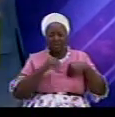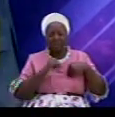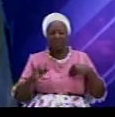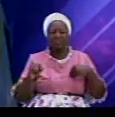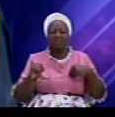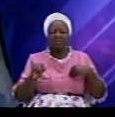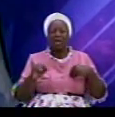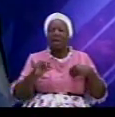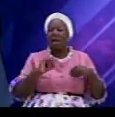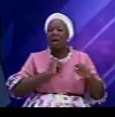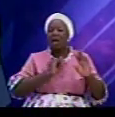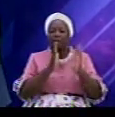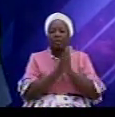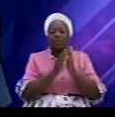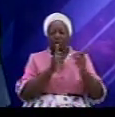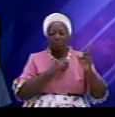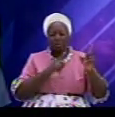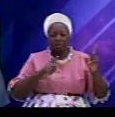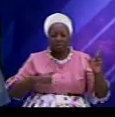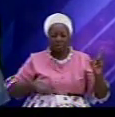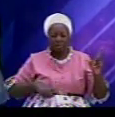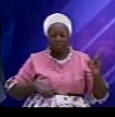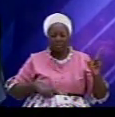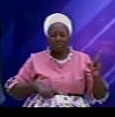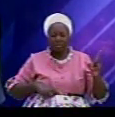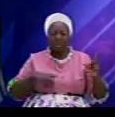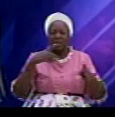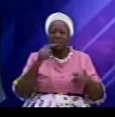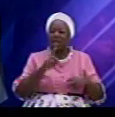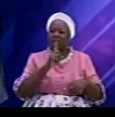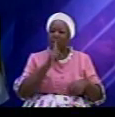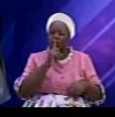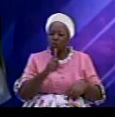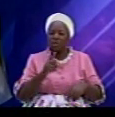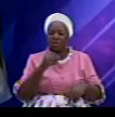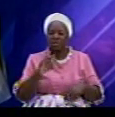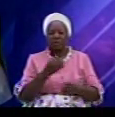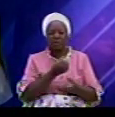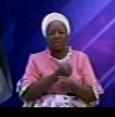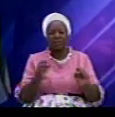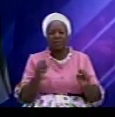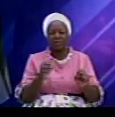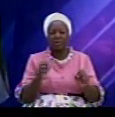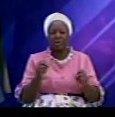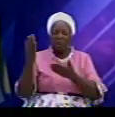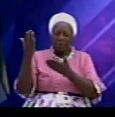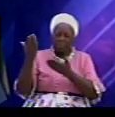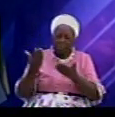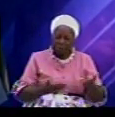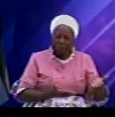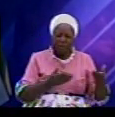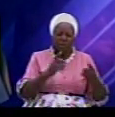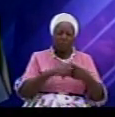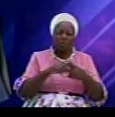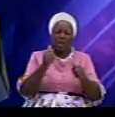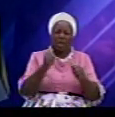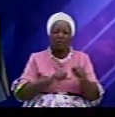pray, Lord, the assurance of salvation bring to every life